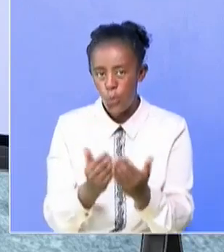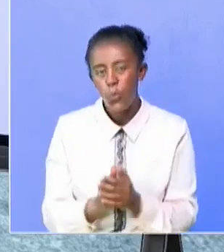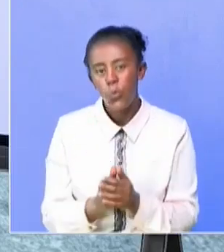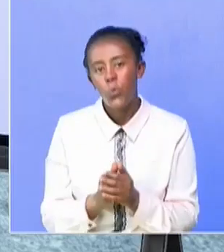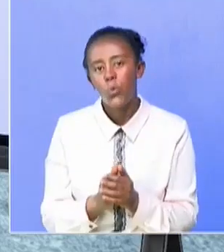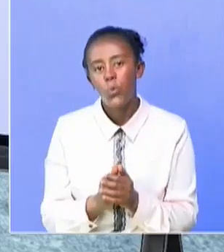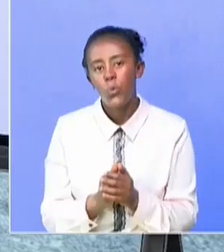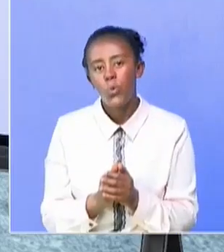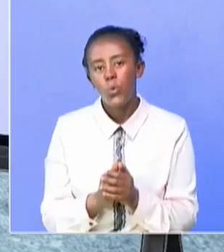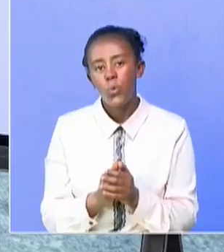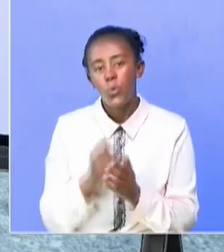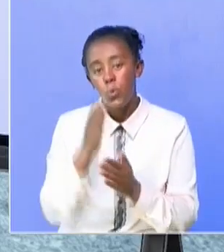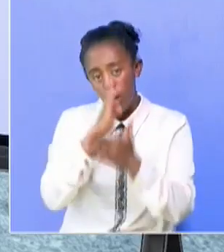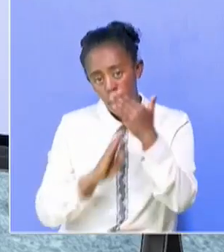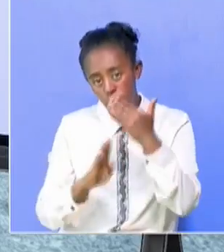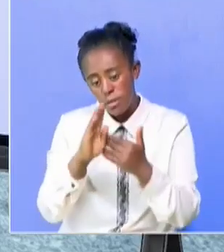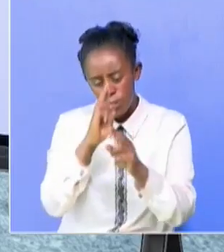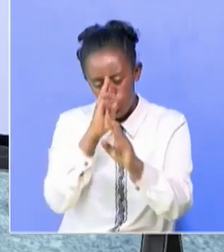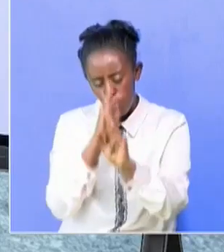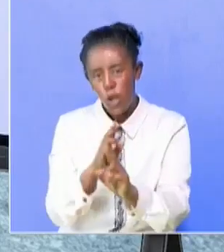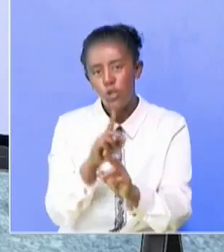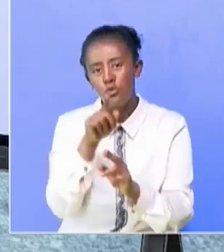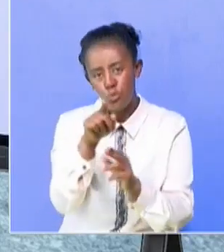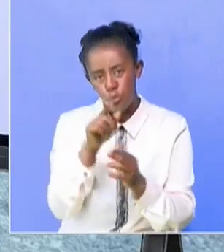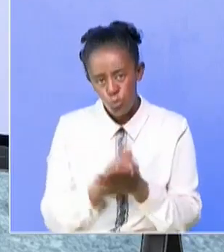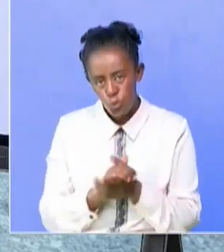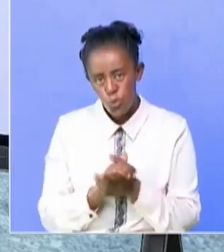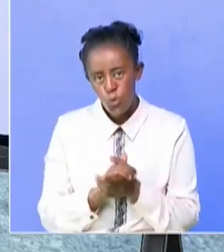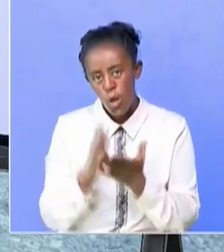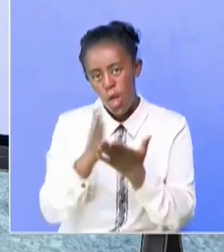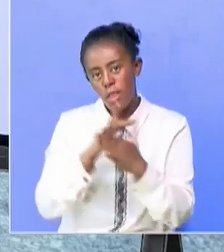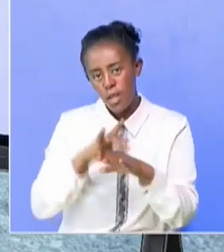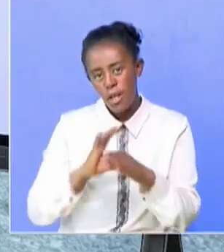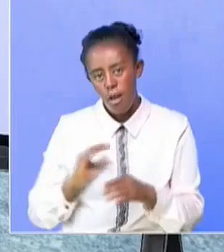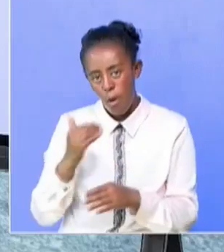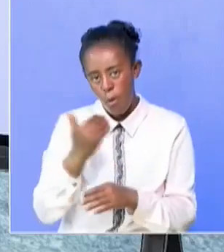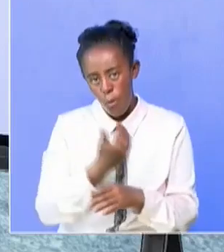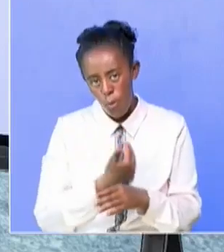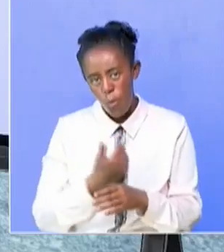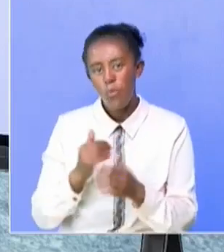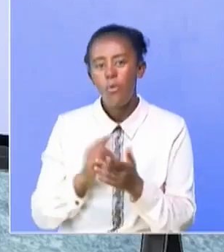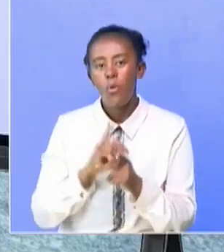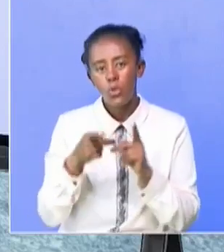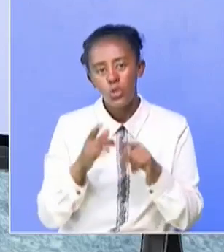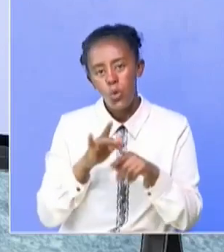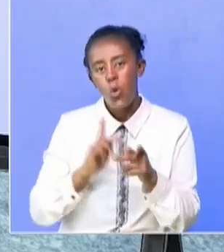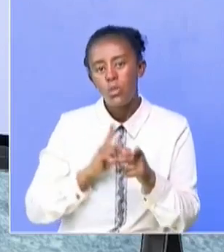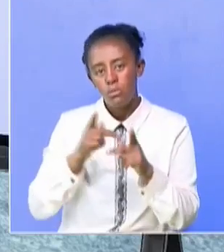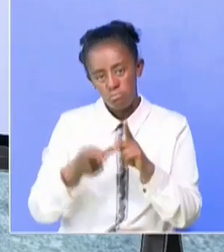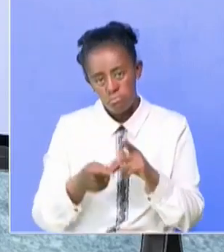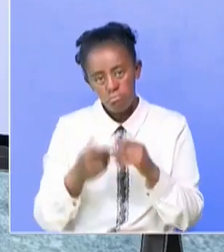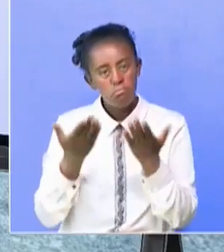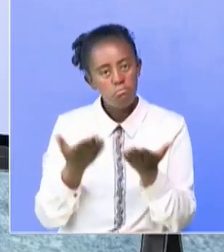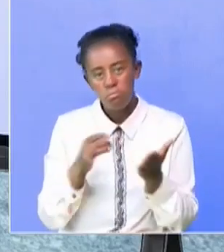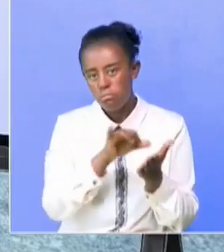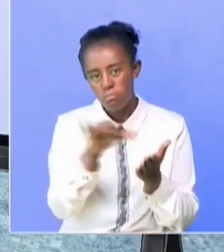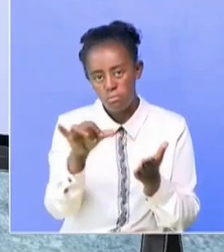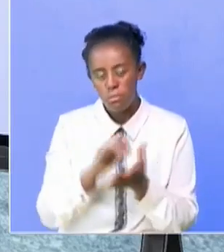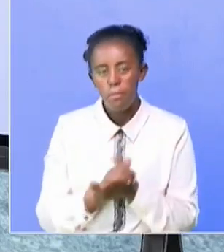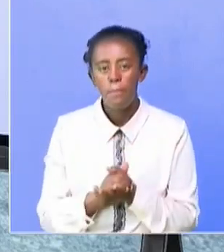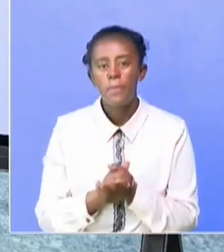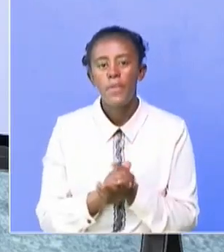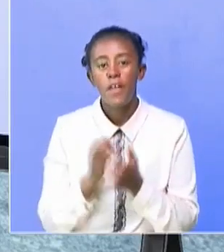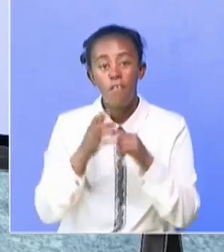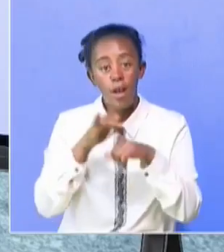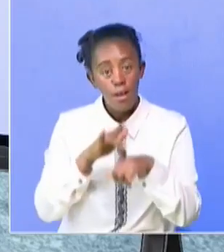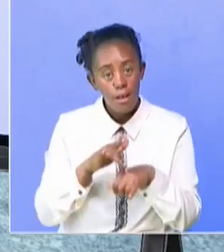are kindly respect you attending our occasion or ceremony, etc.